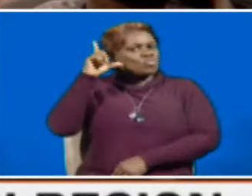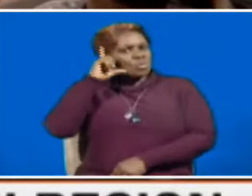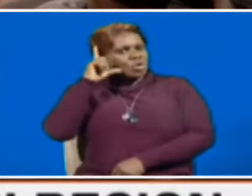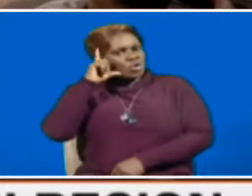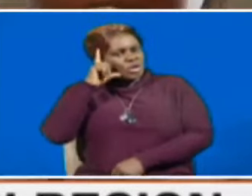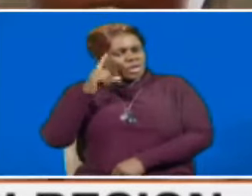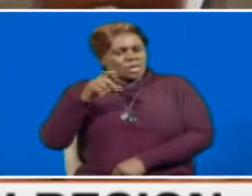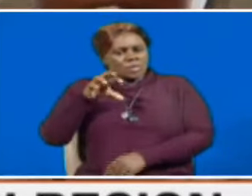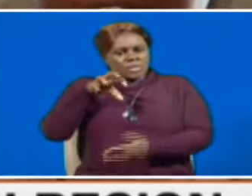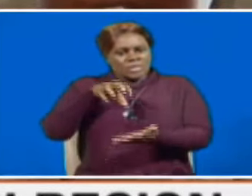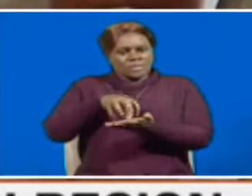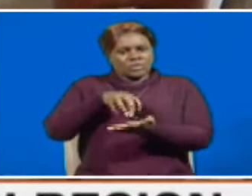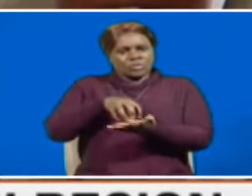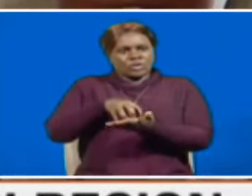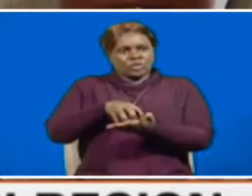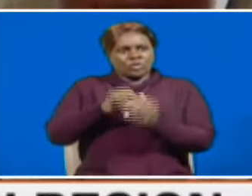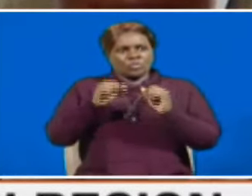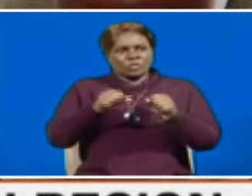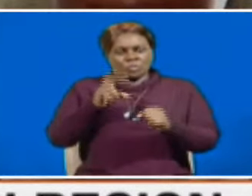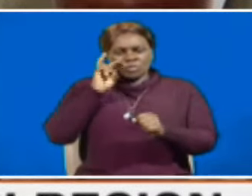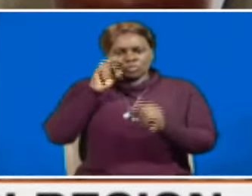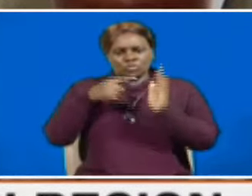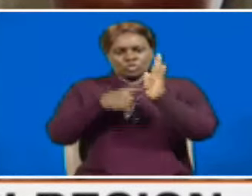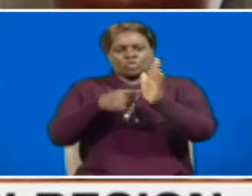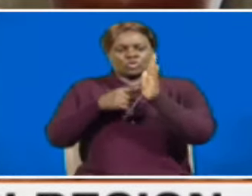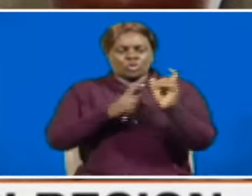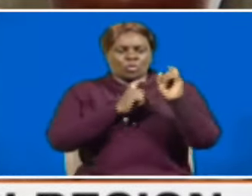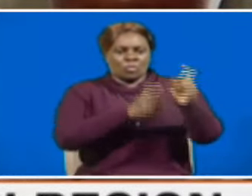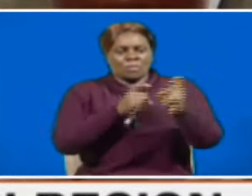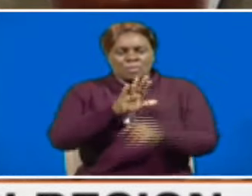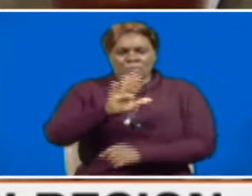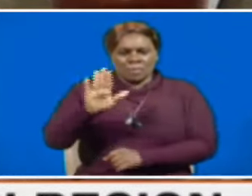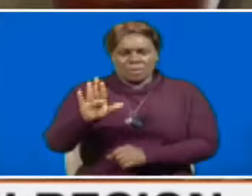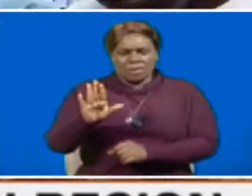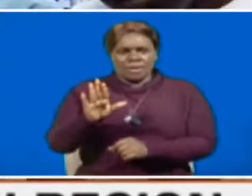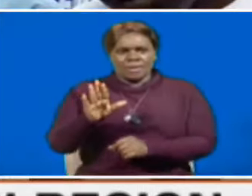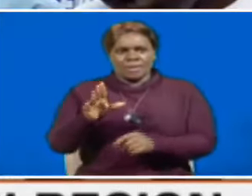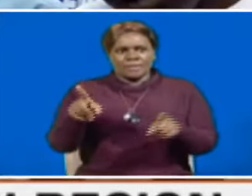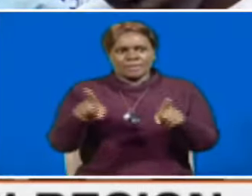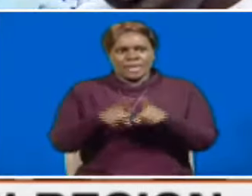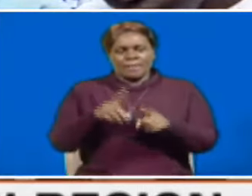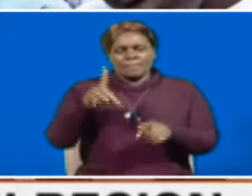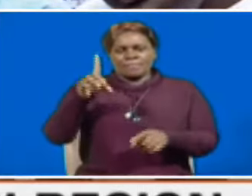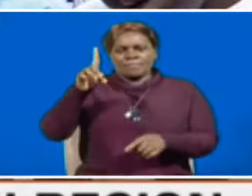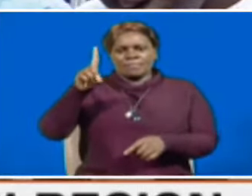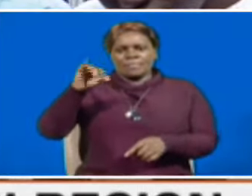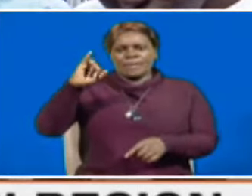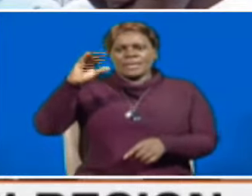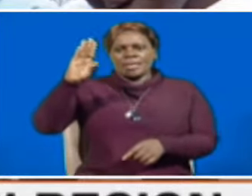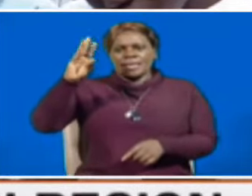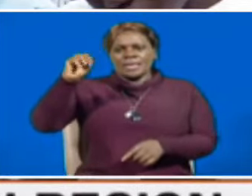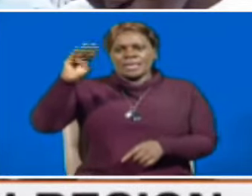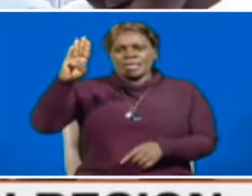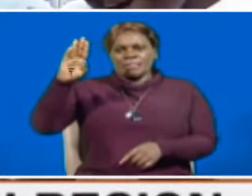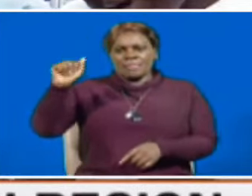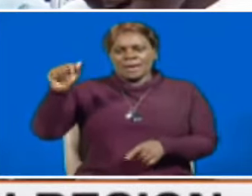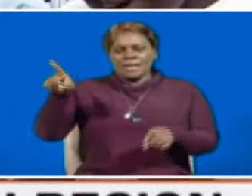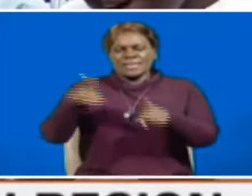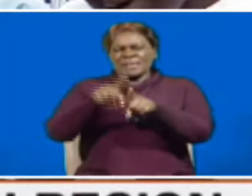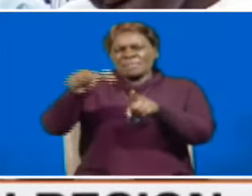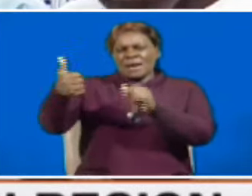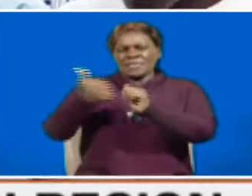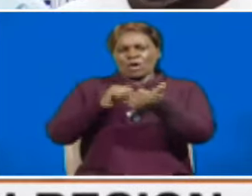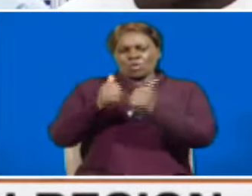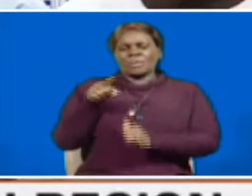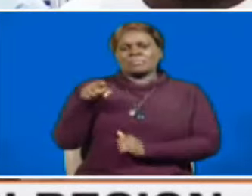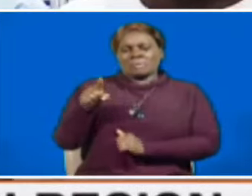a platform whereby they can showcase their talent and uh such platform like chapad dimba and other youth tournaments uh